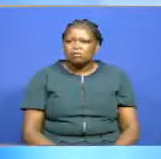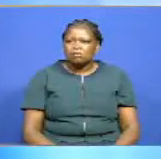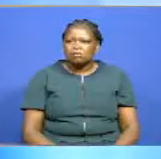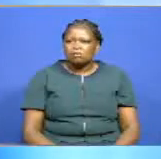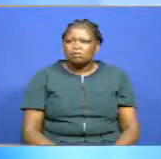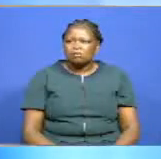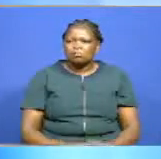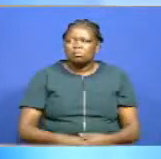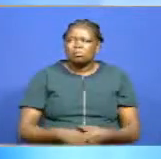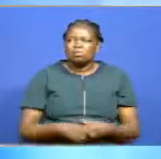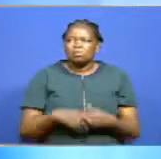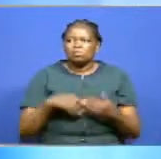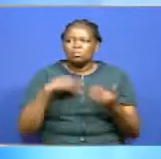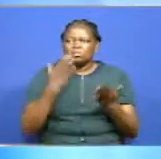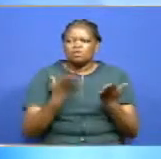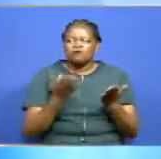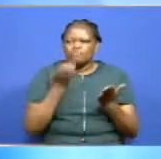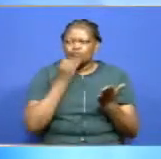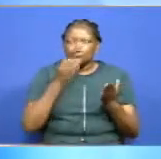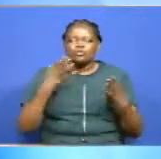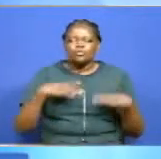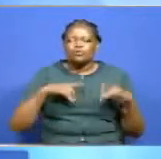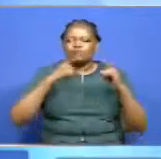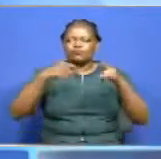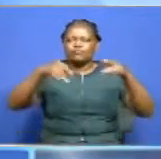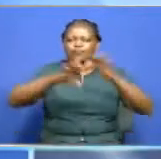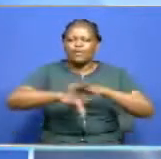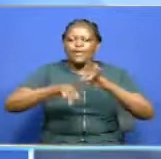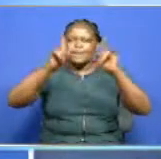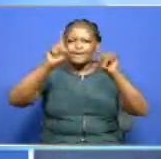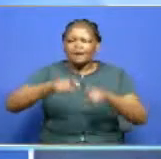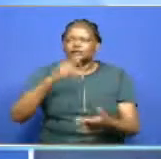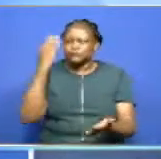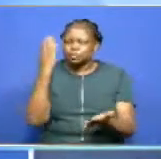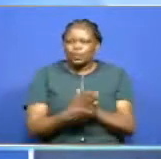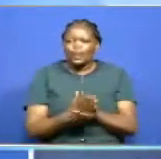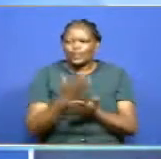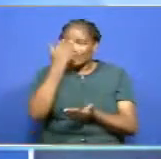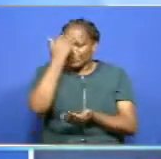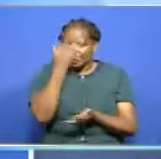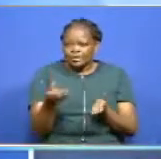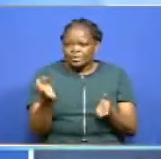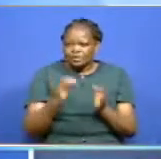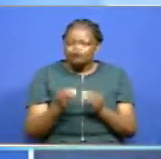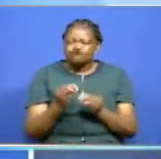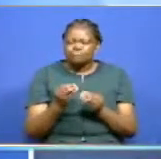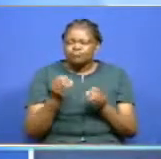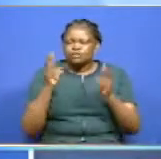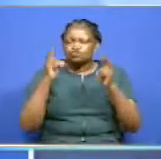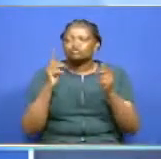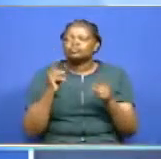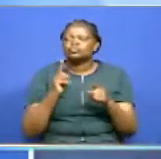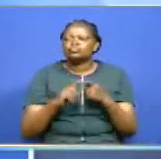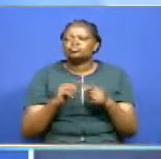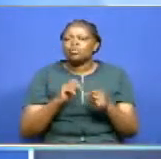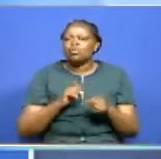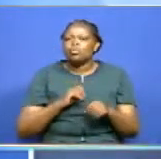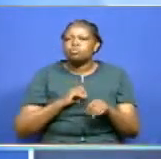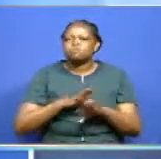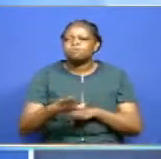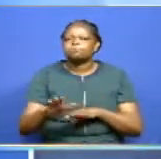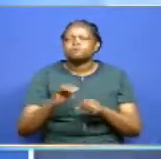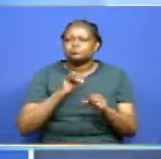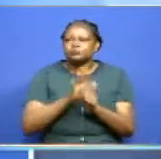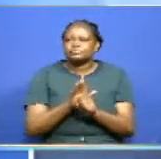and serving food to mourners should stop, as it could be a contributing factor to the spread of COVID-19. This is according